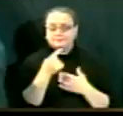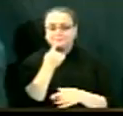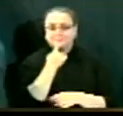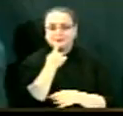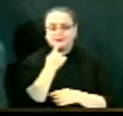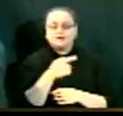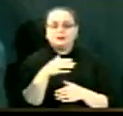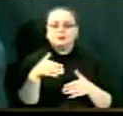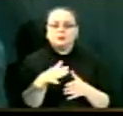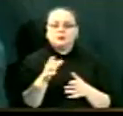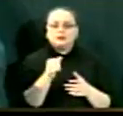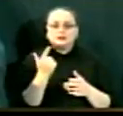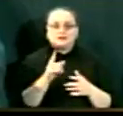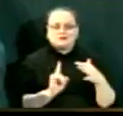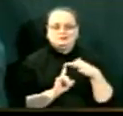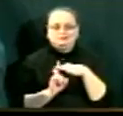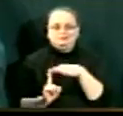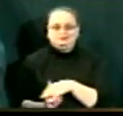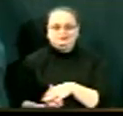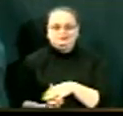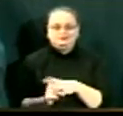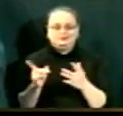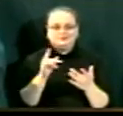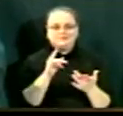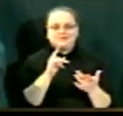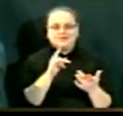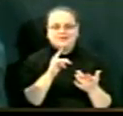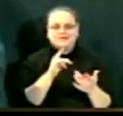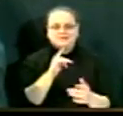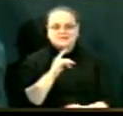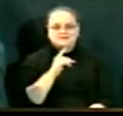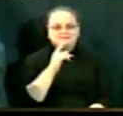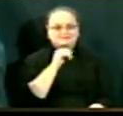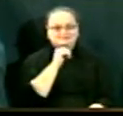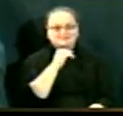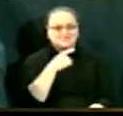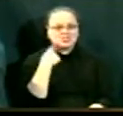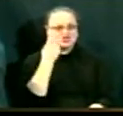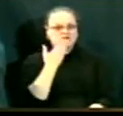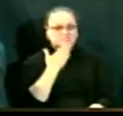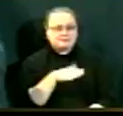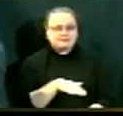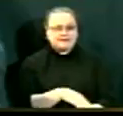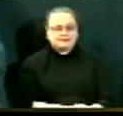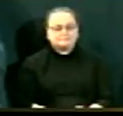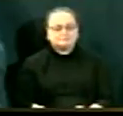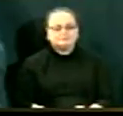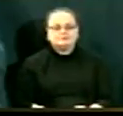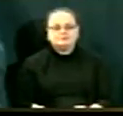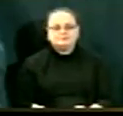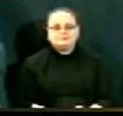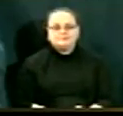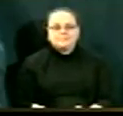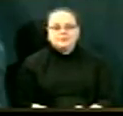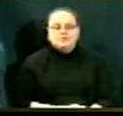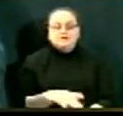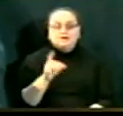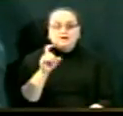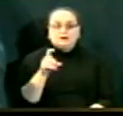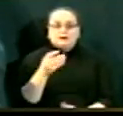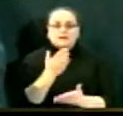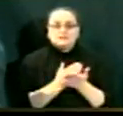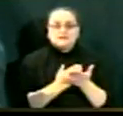just saying the way this all came about is egg on the face of the Knox County school system. So we need